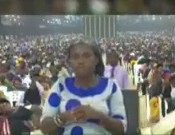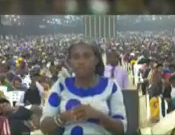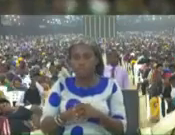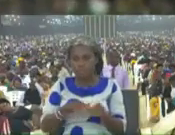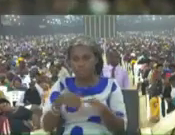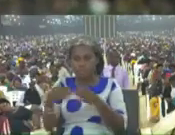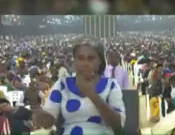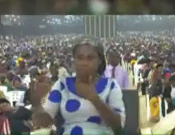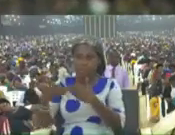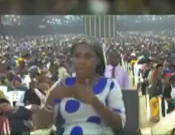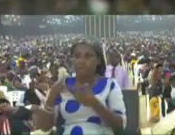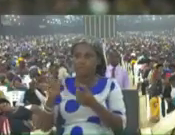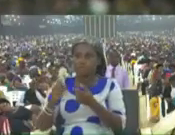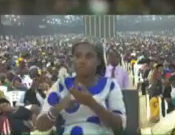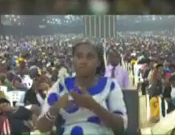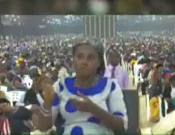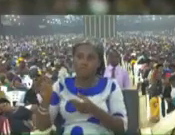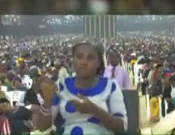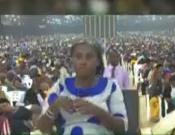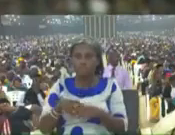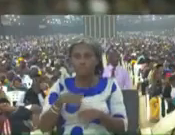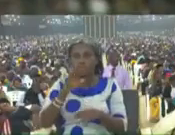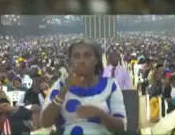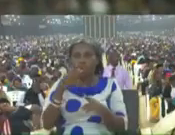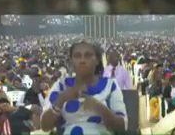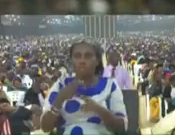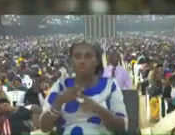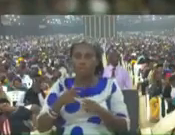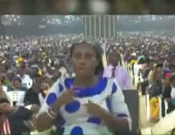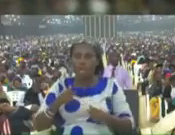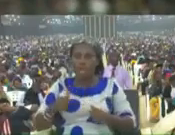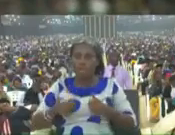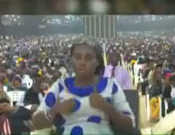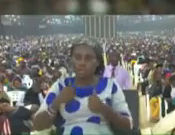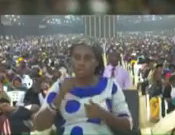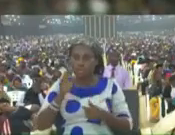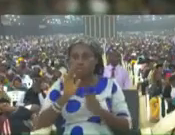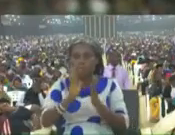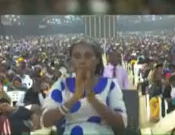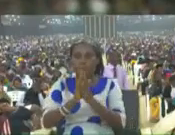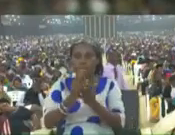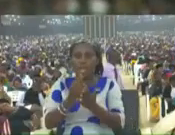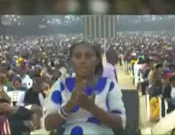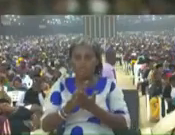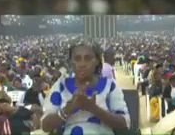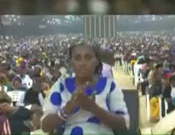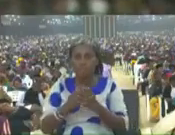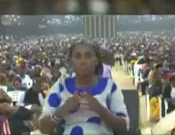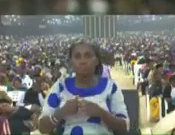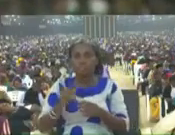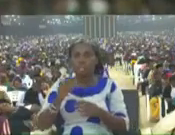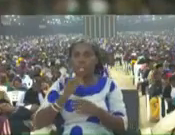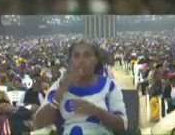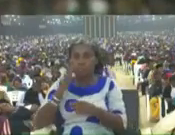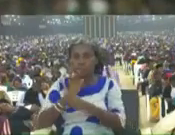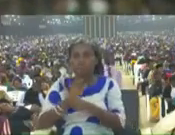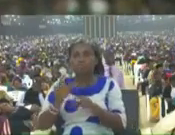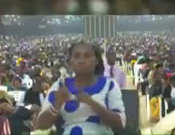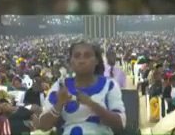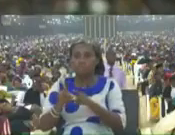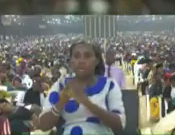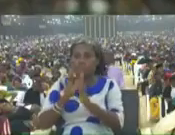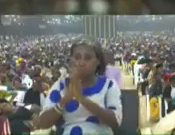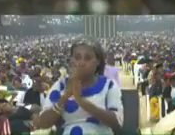them, your name, your address, your prayer request. And I promise you, I'll be praying for you.